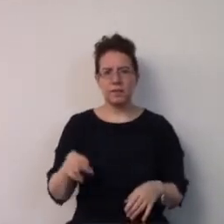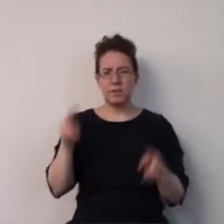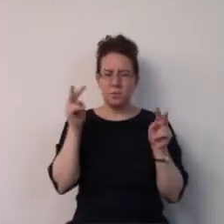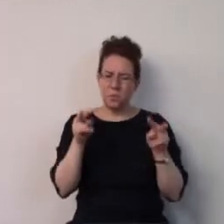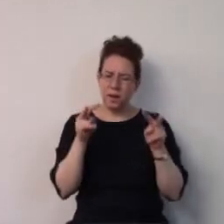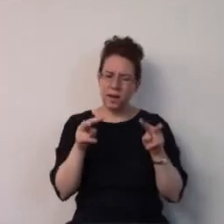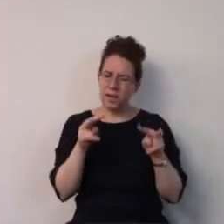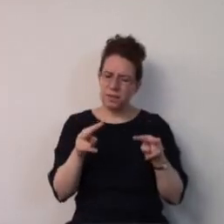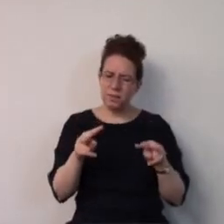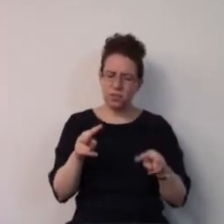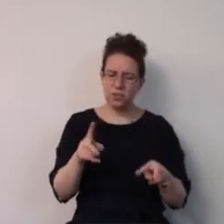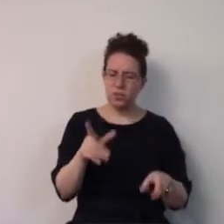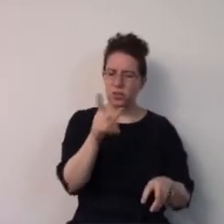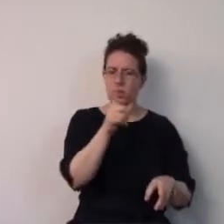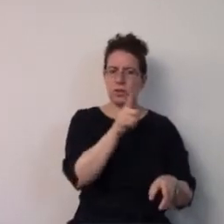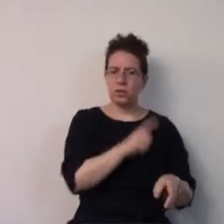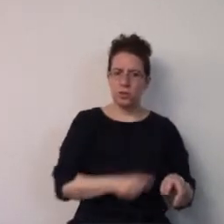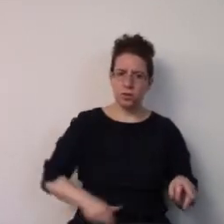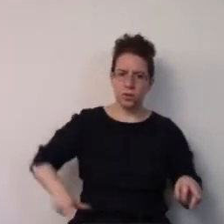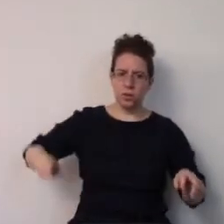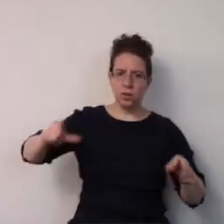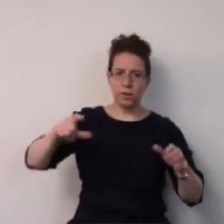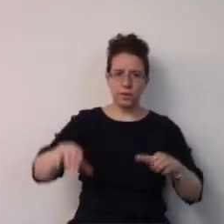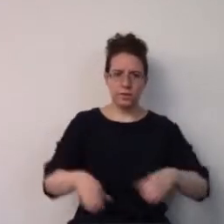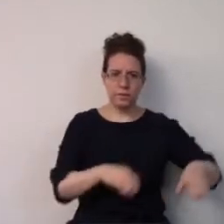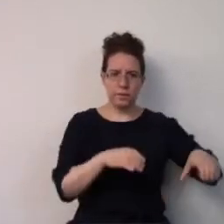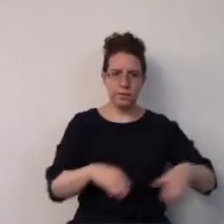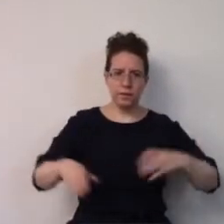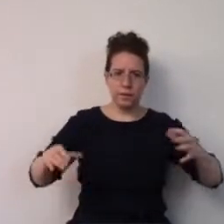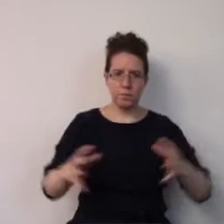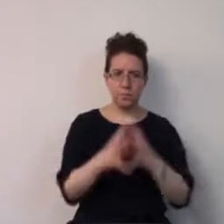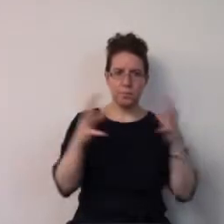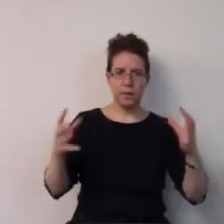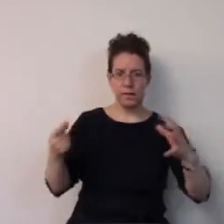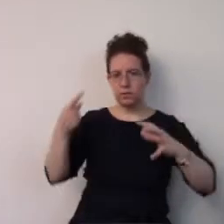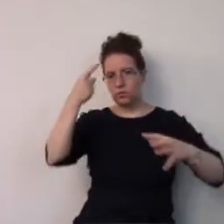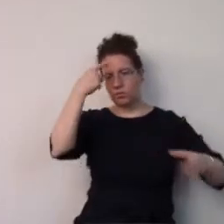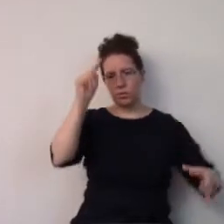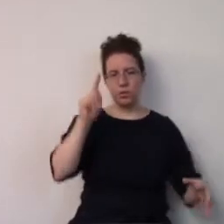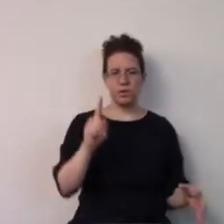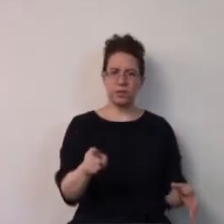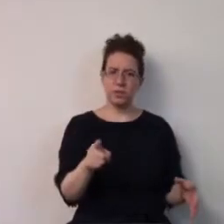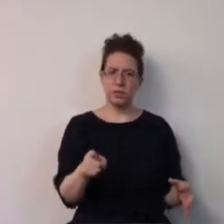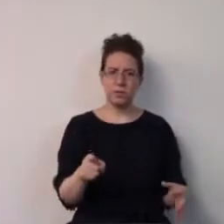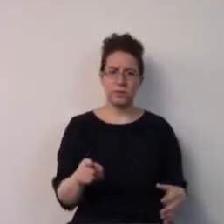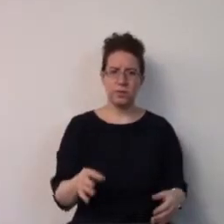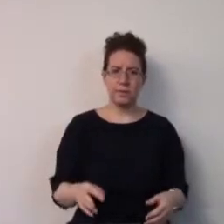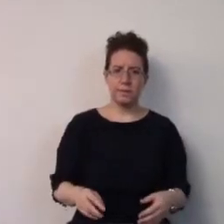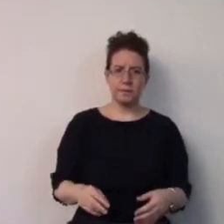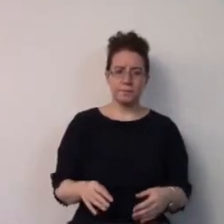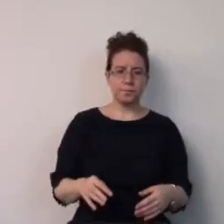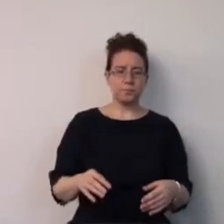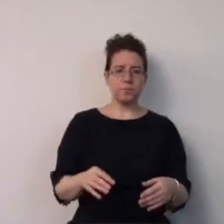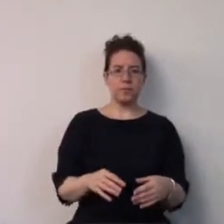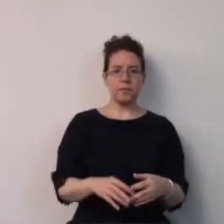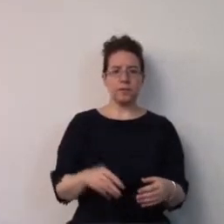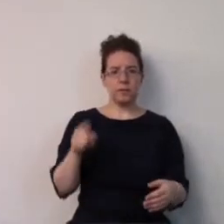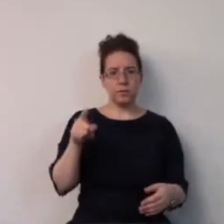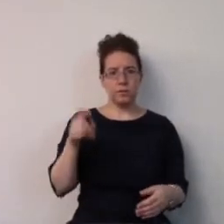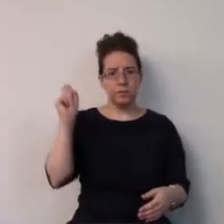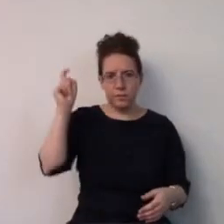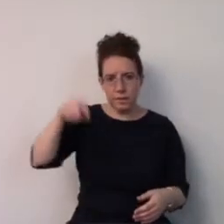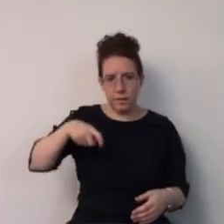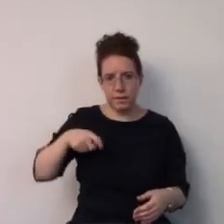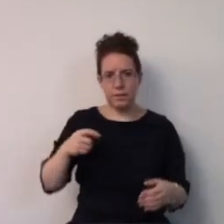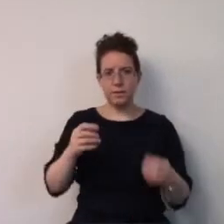for you to not fall in love with the truth, and a strong delusion comes upon you, and you believe a lie and are damned. That's not what